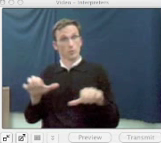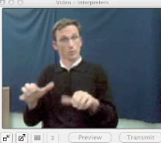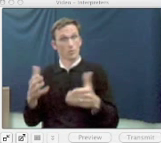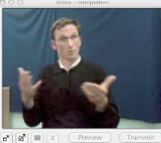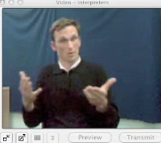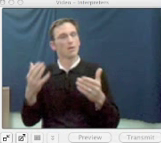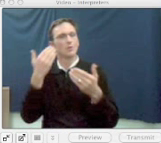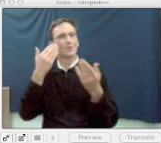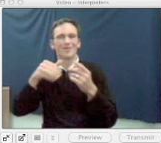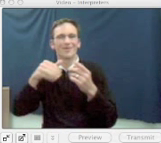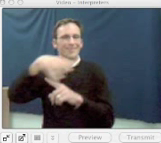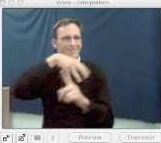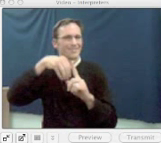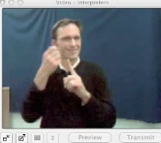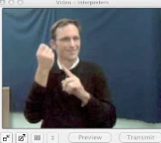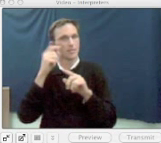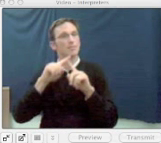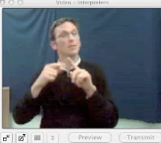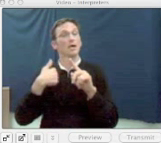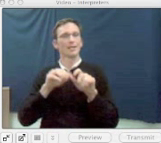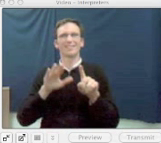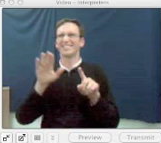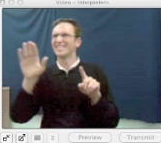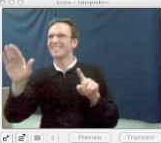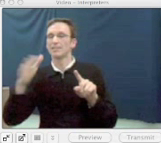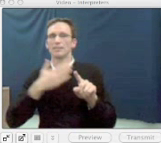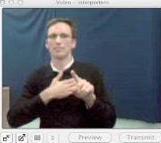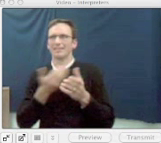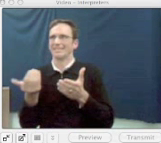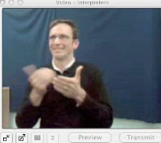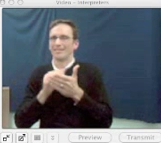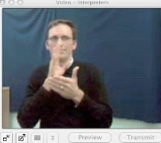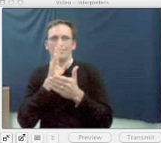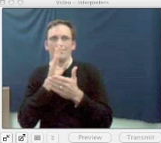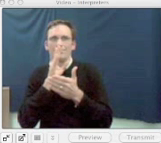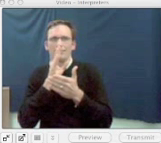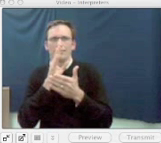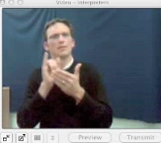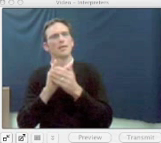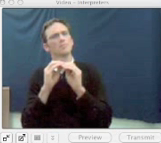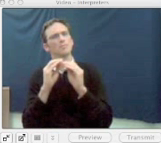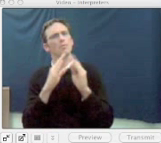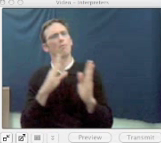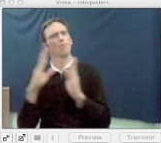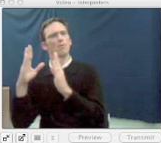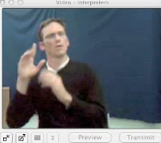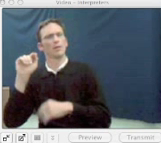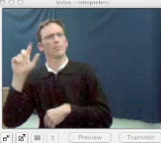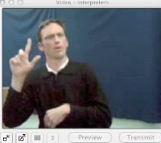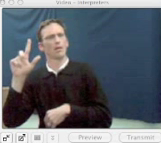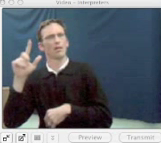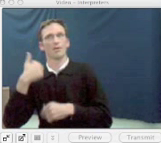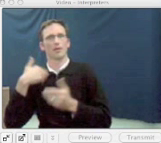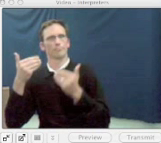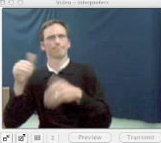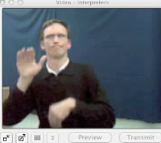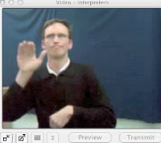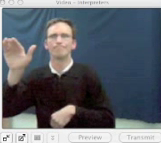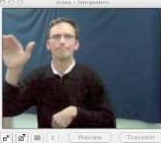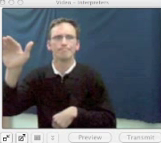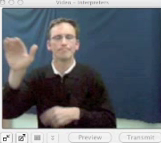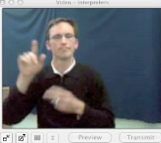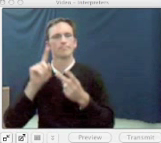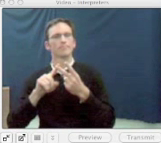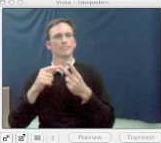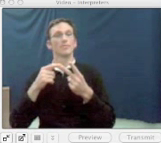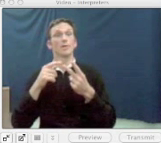interrupt and ask the speaker to repeat. That would be a more liberal decision. You could give visual cues that you can't hear to the